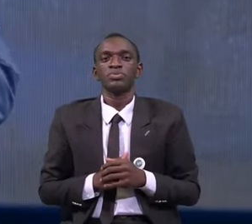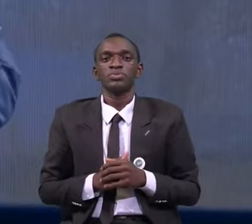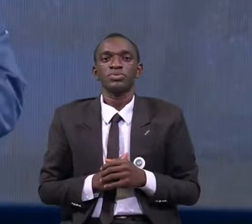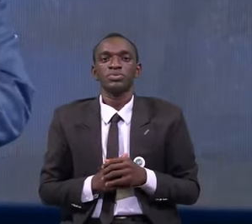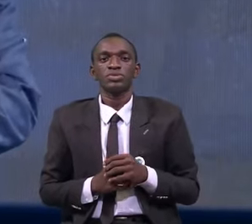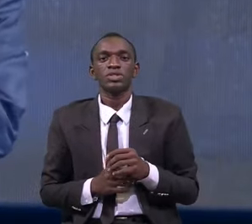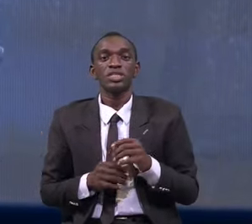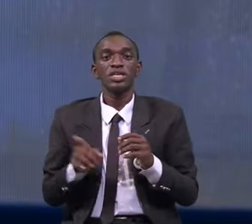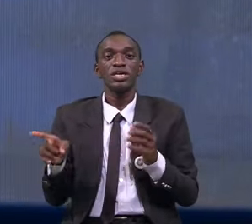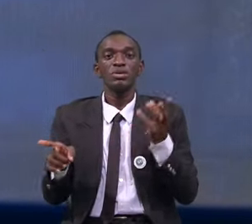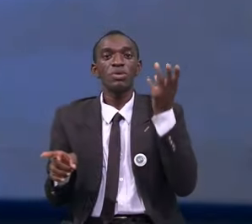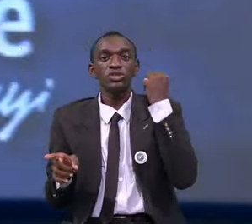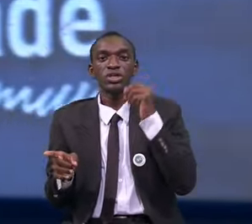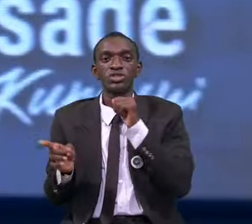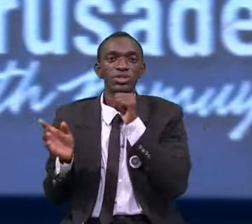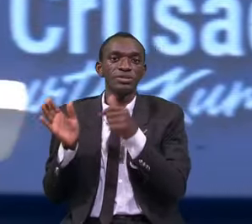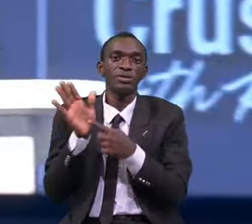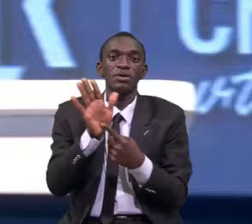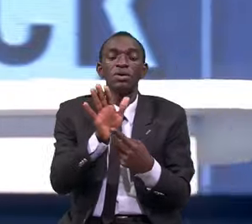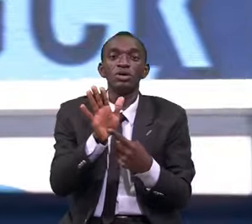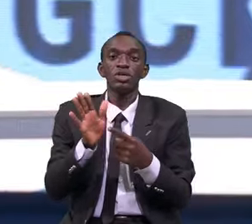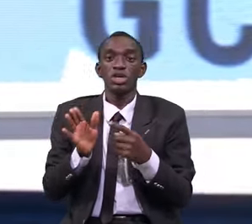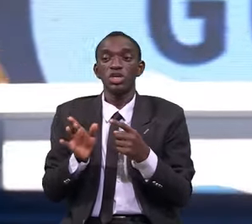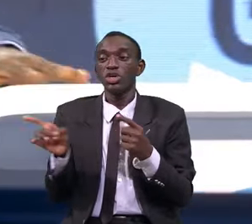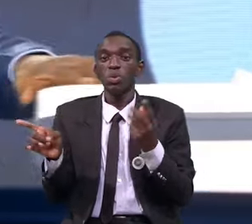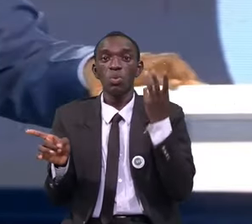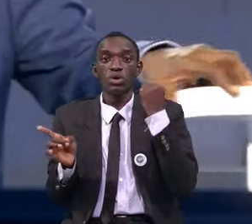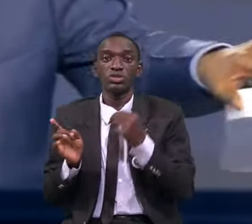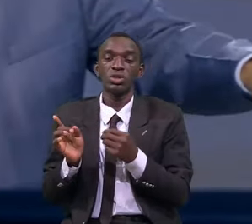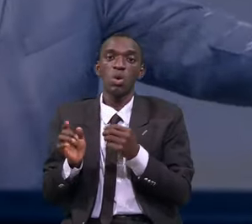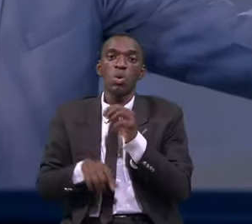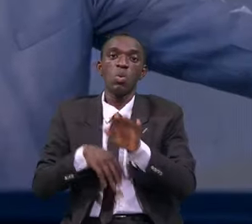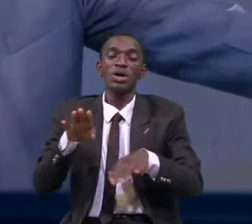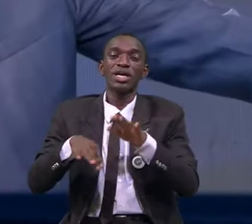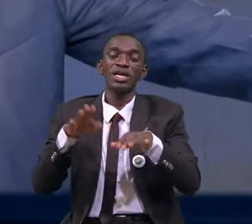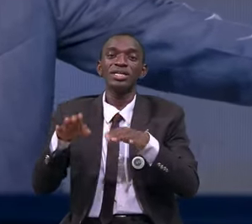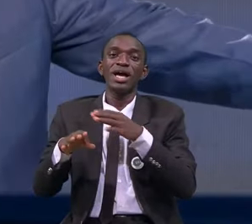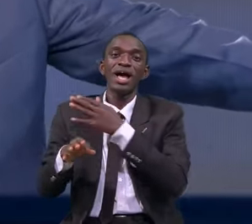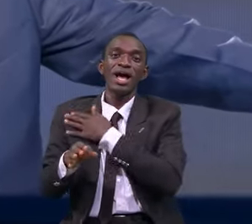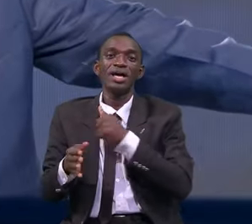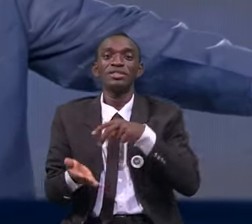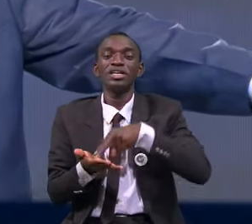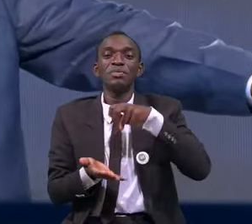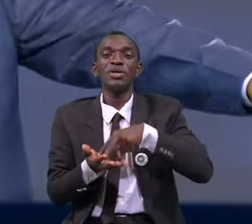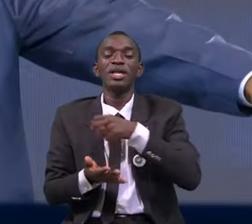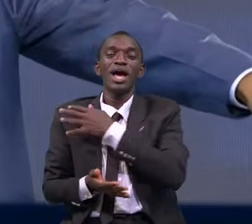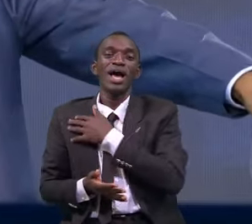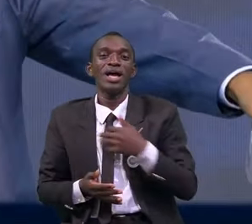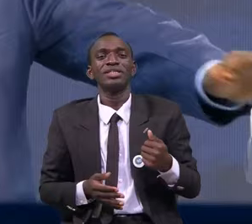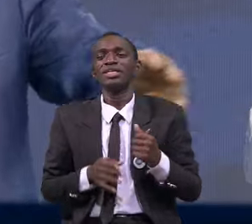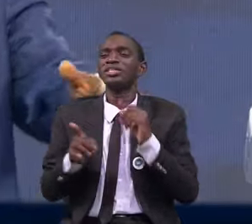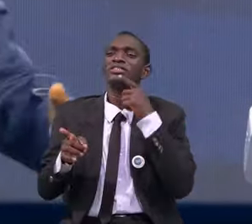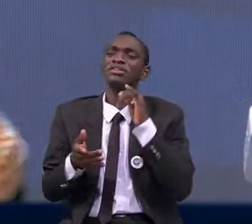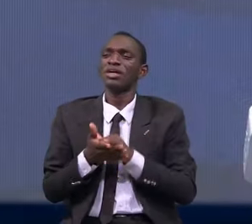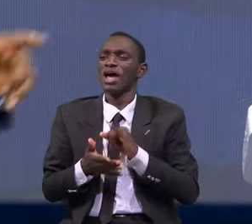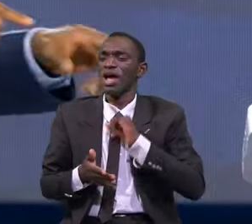He was walking and leaping. He didn't turn away. I'm going to tell mom this. I'm going to make